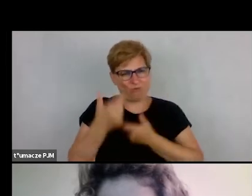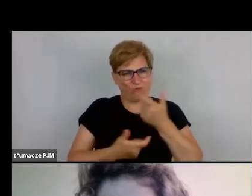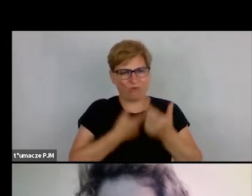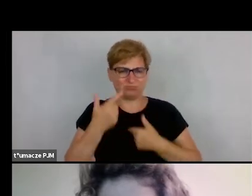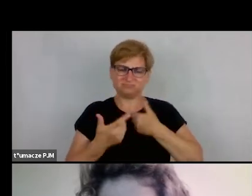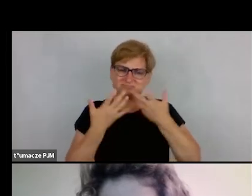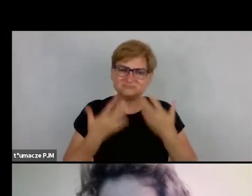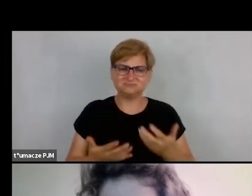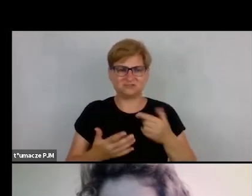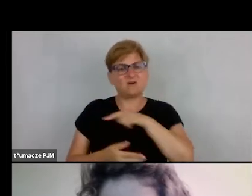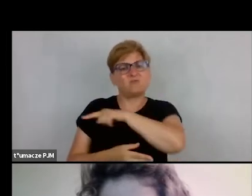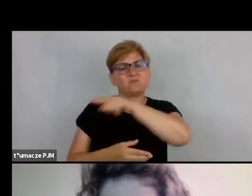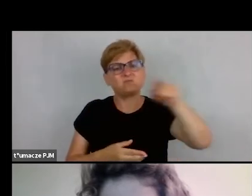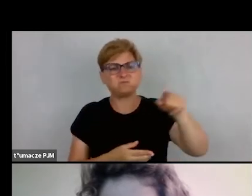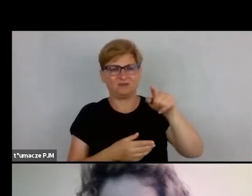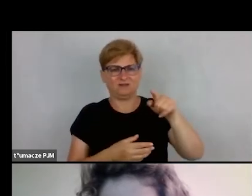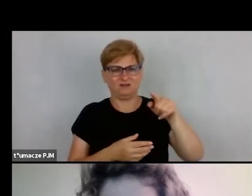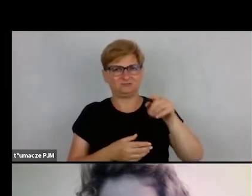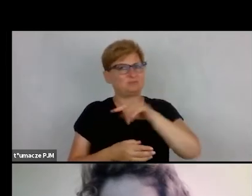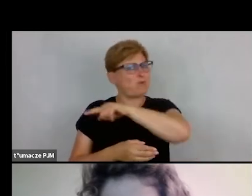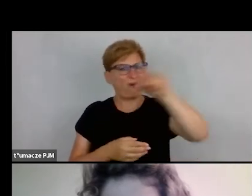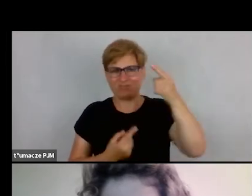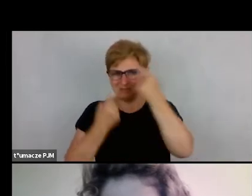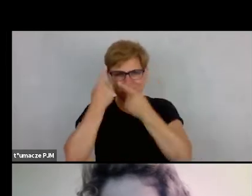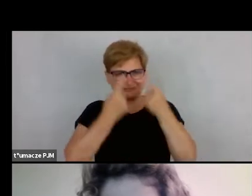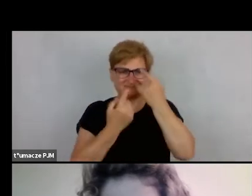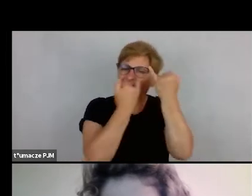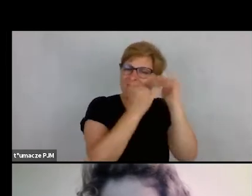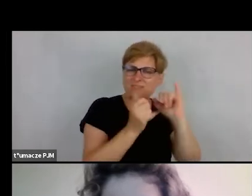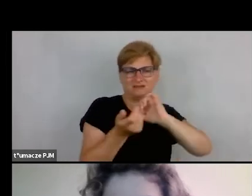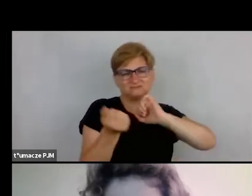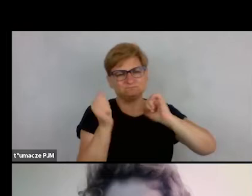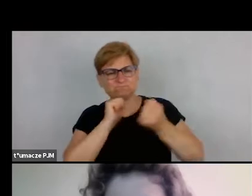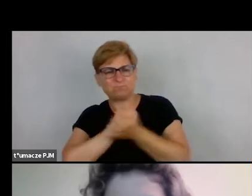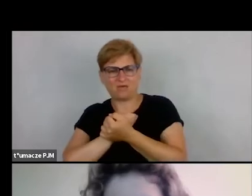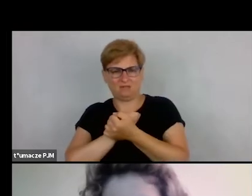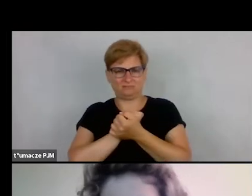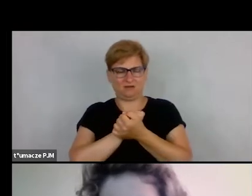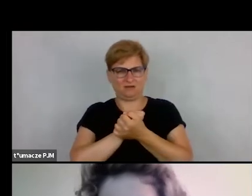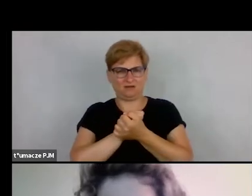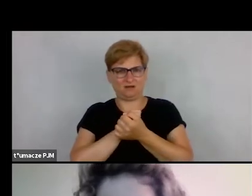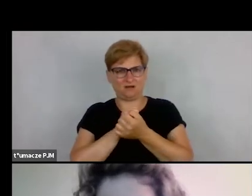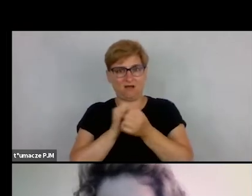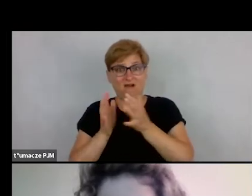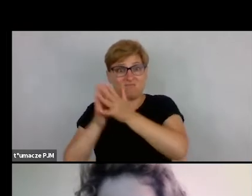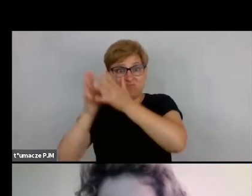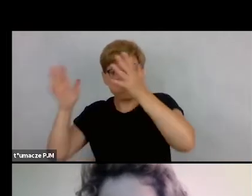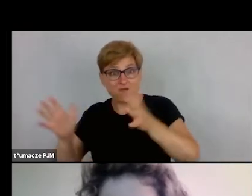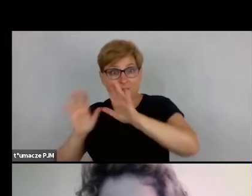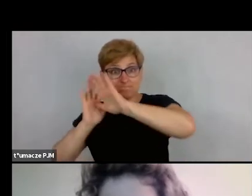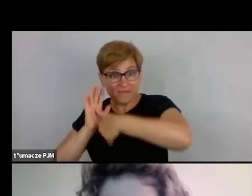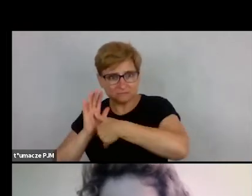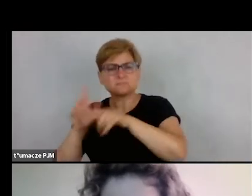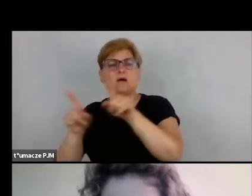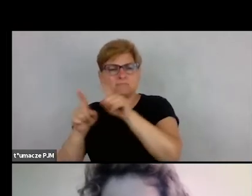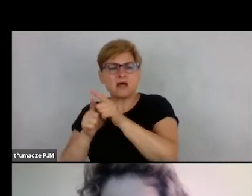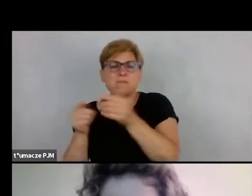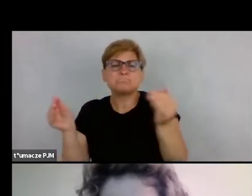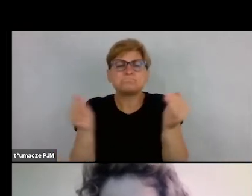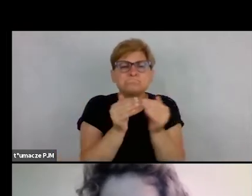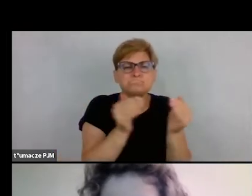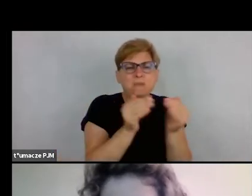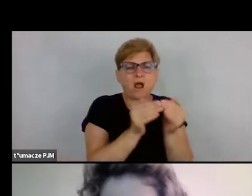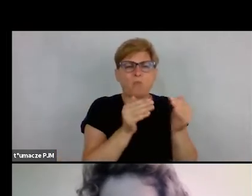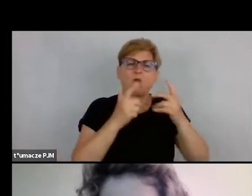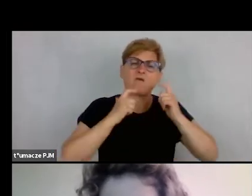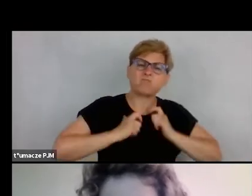urban centers across the continent, or in San Francisco. And so I think there is something very